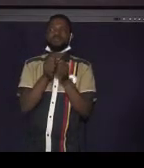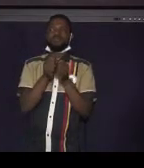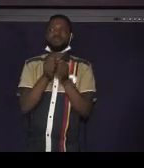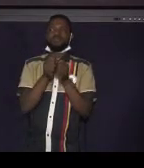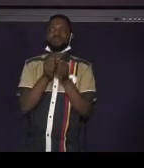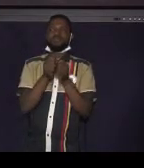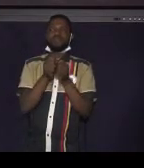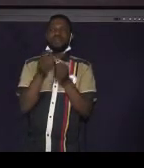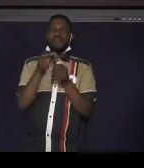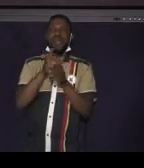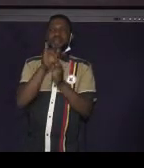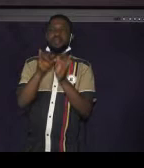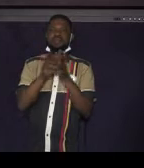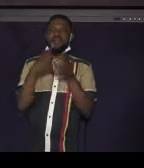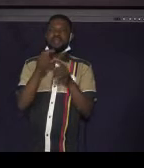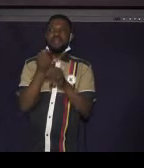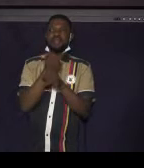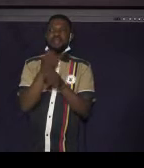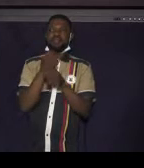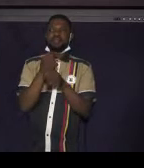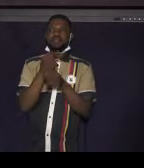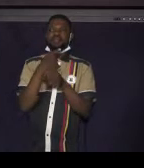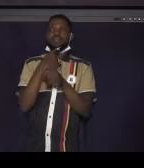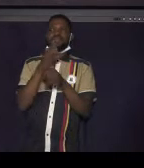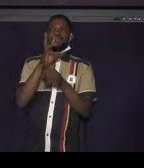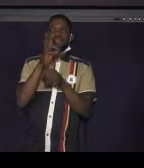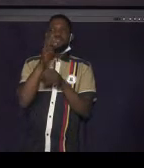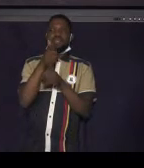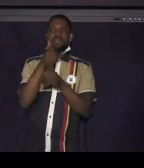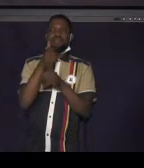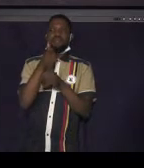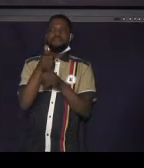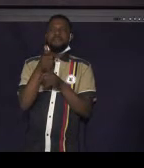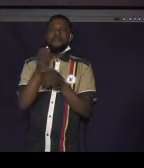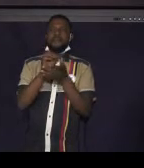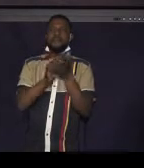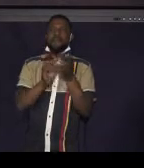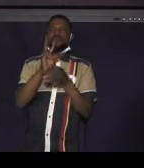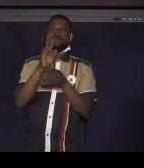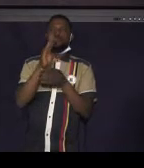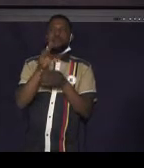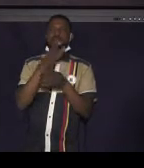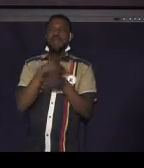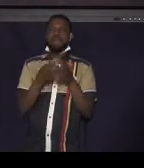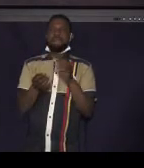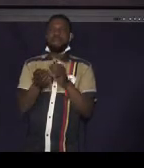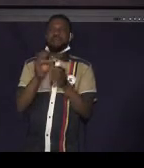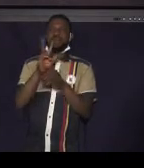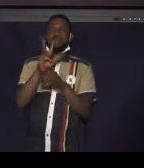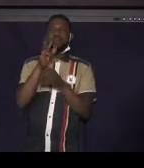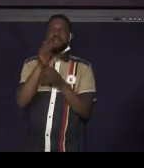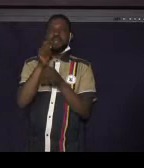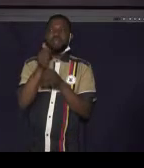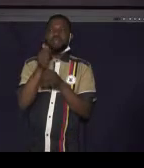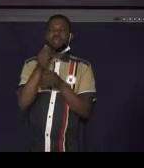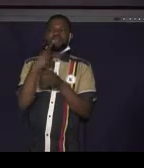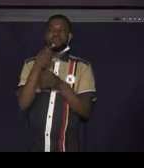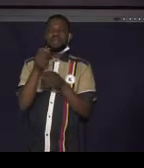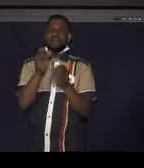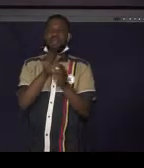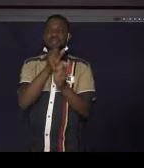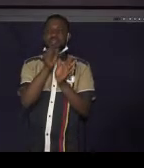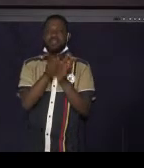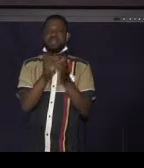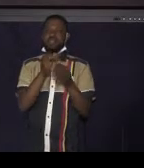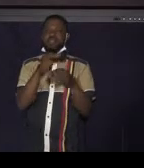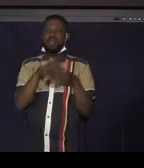goes. Identify the terms, and in this case the terms are 6a, then minus 2b, then plus 3a. Remember that the sign is always